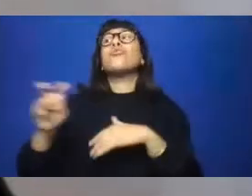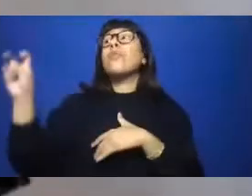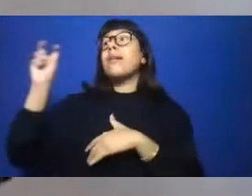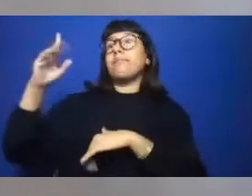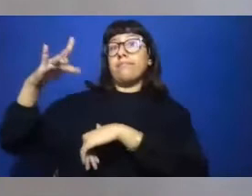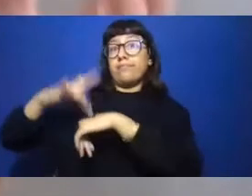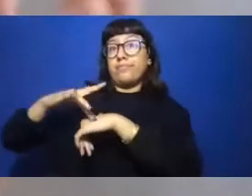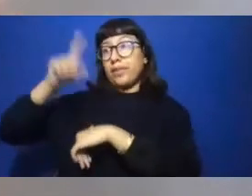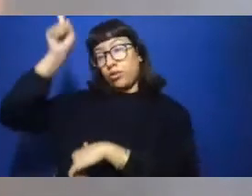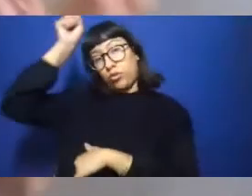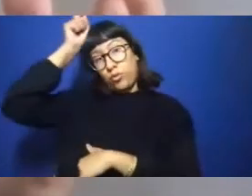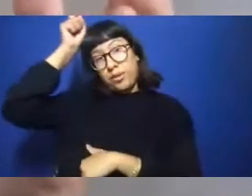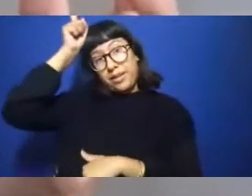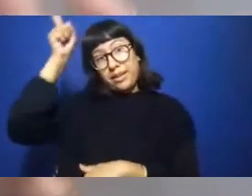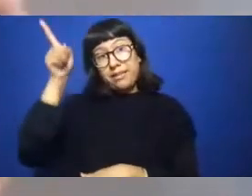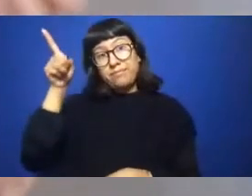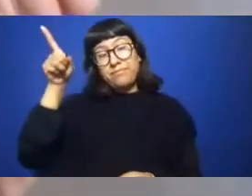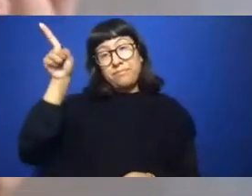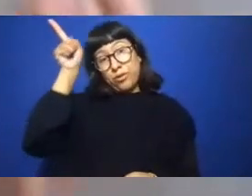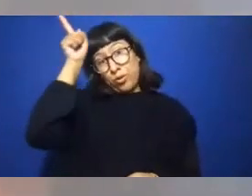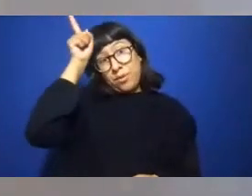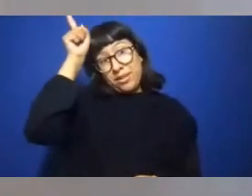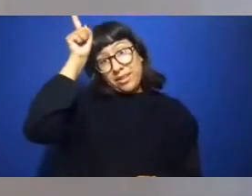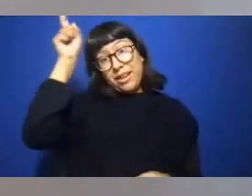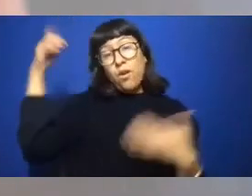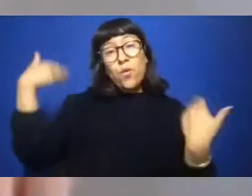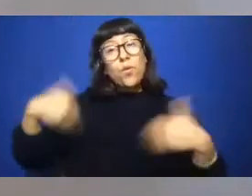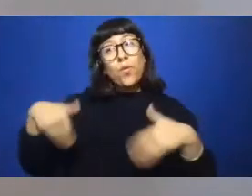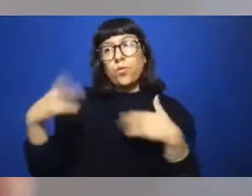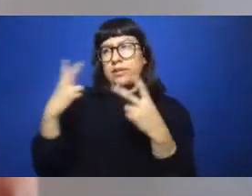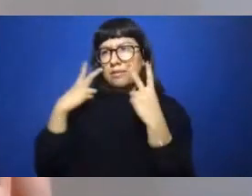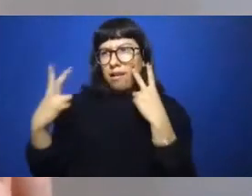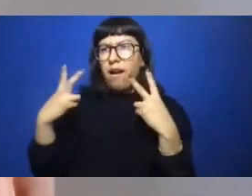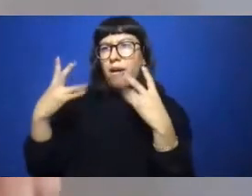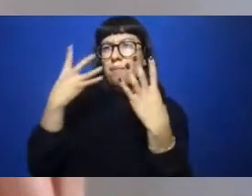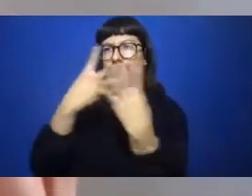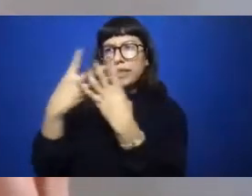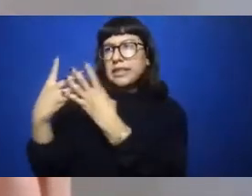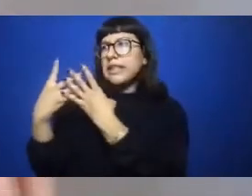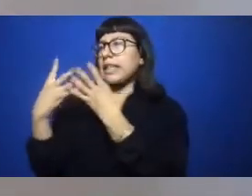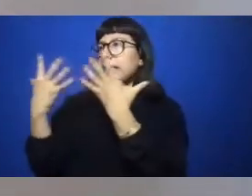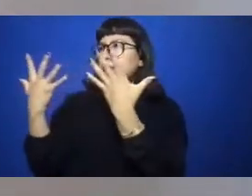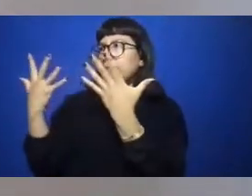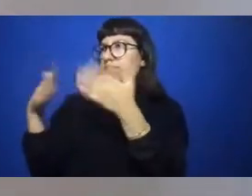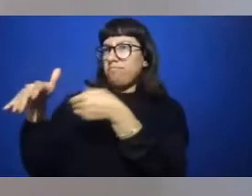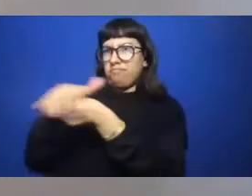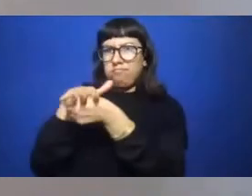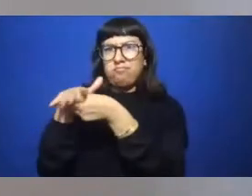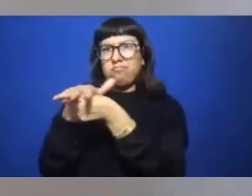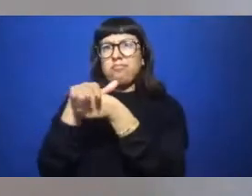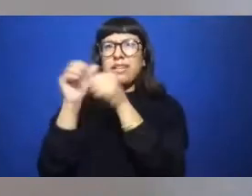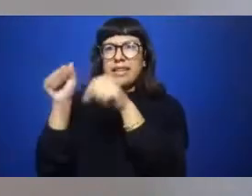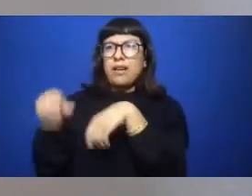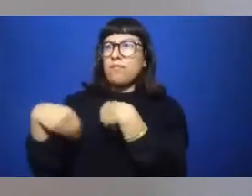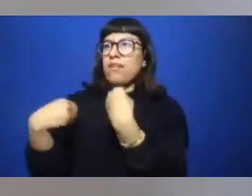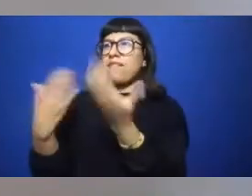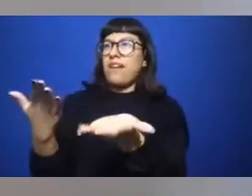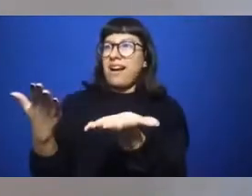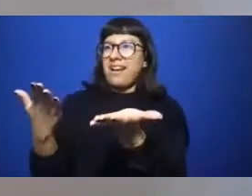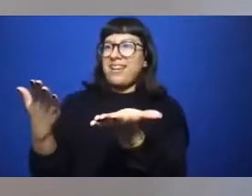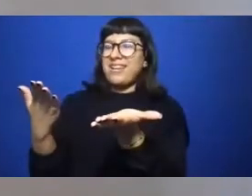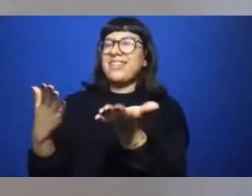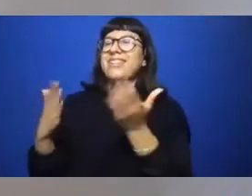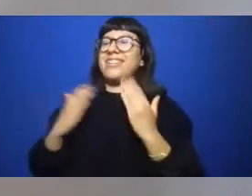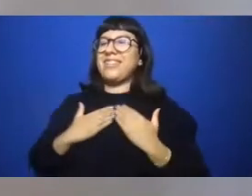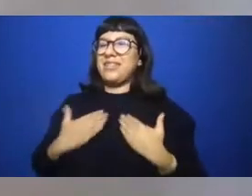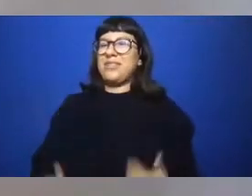where we were inspired and we saw that prison conditions could be organized around human dignity. And why weren't